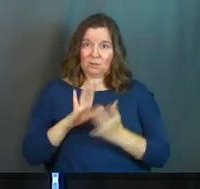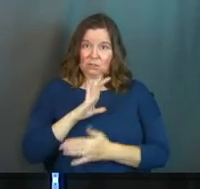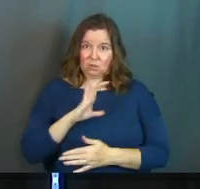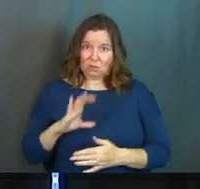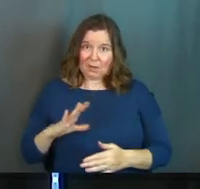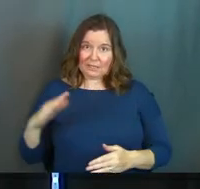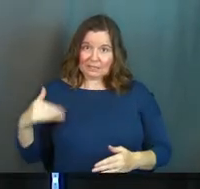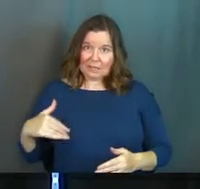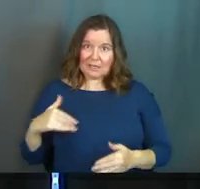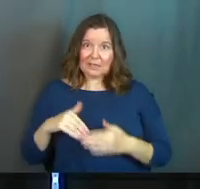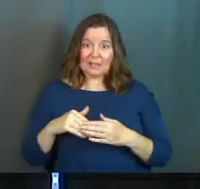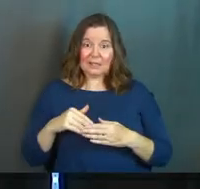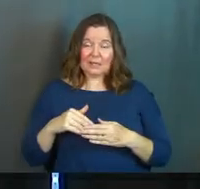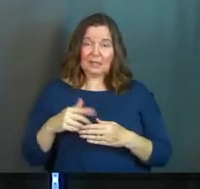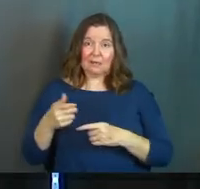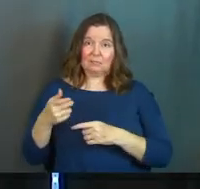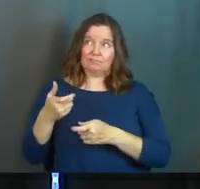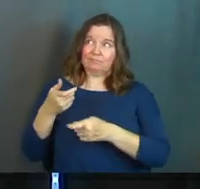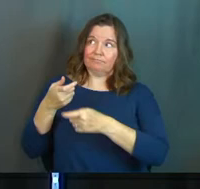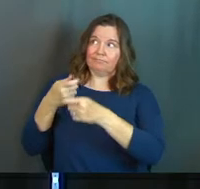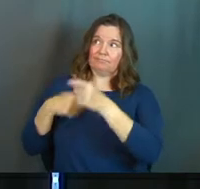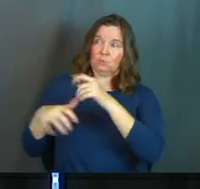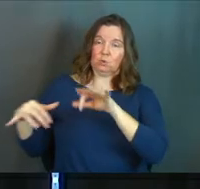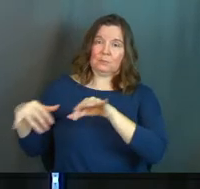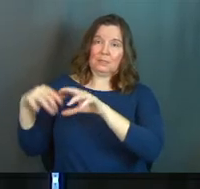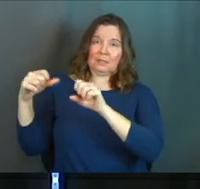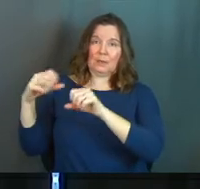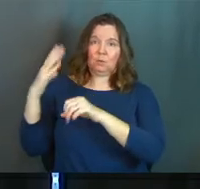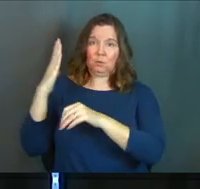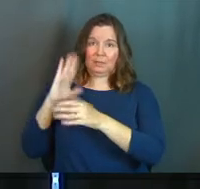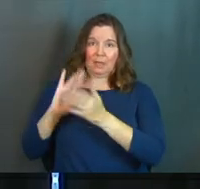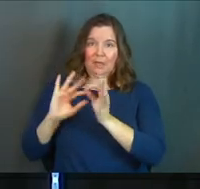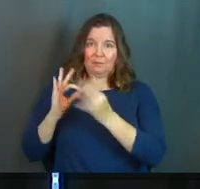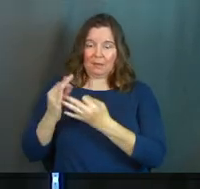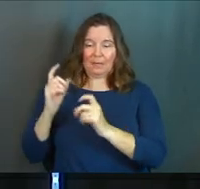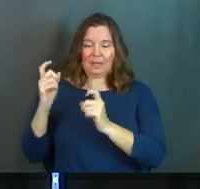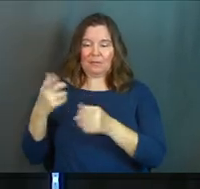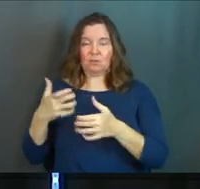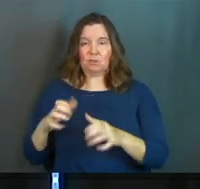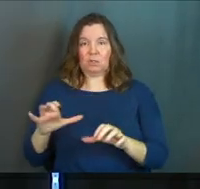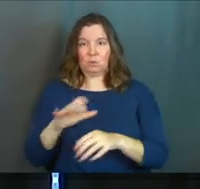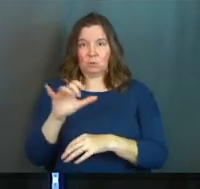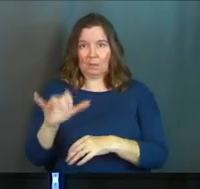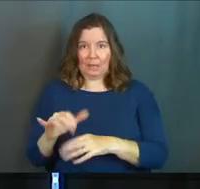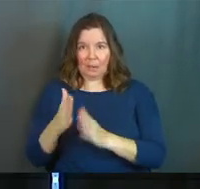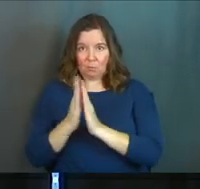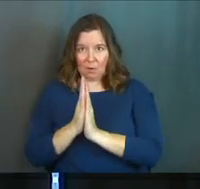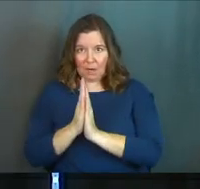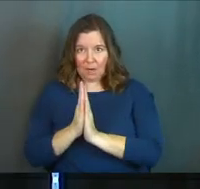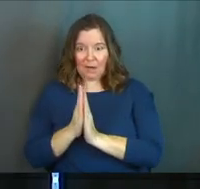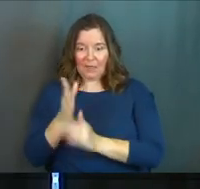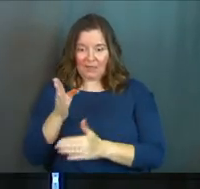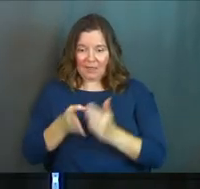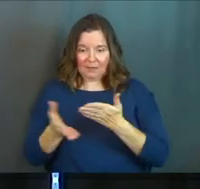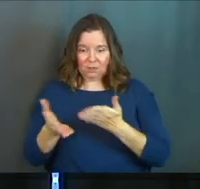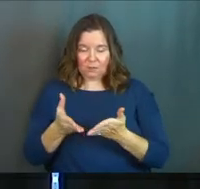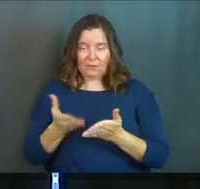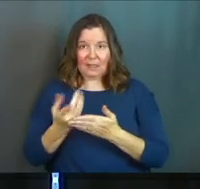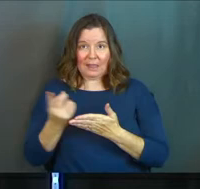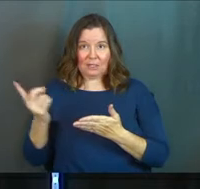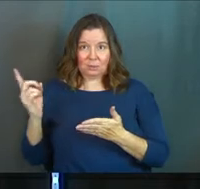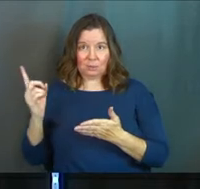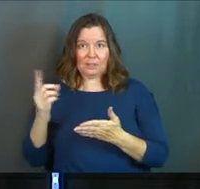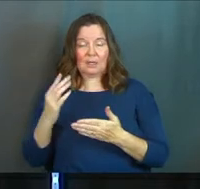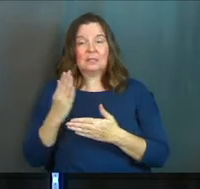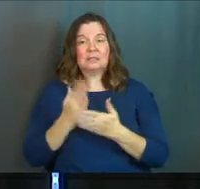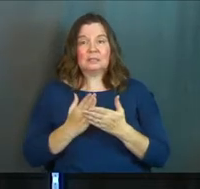Jesus Christ yet in the great exchange, to be adopted into God's family, I gave you a chance to do that prayer at the end of the service last